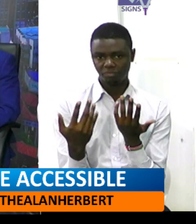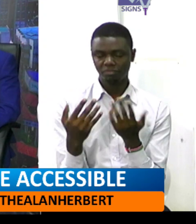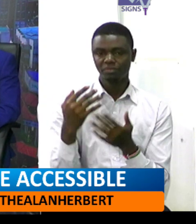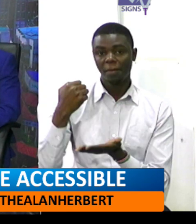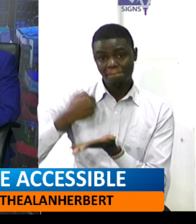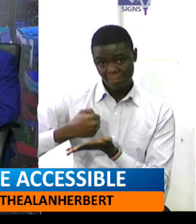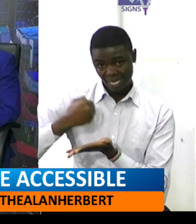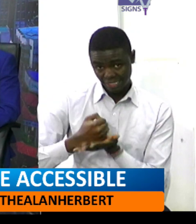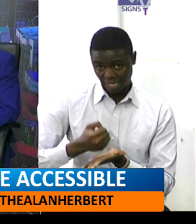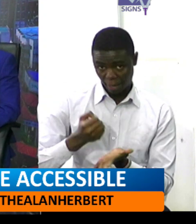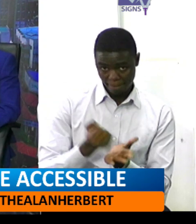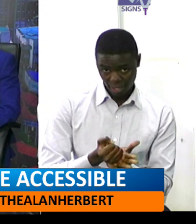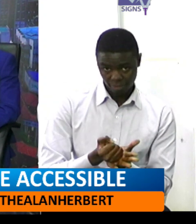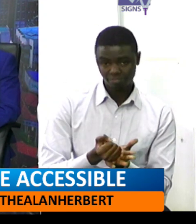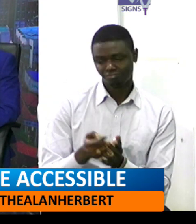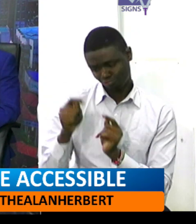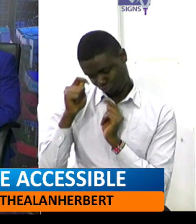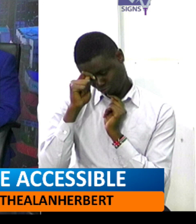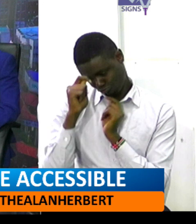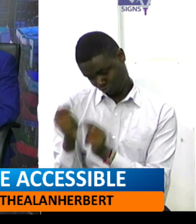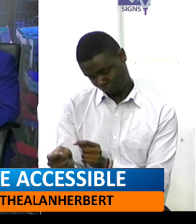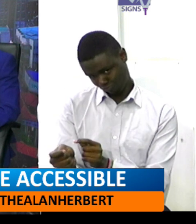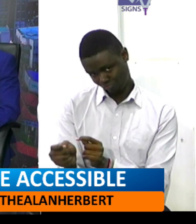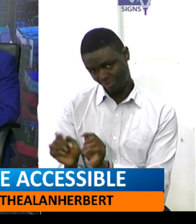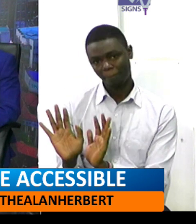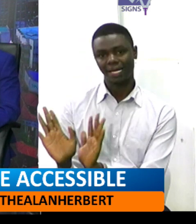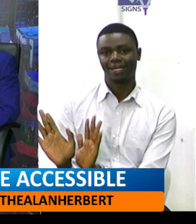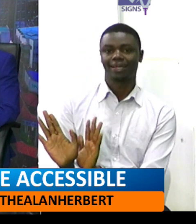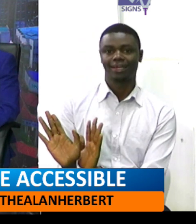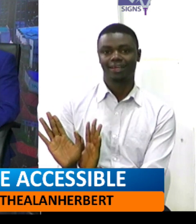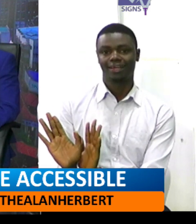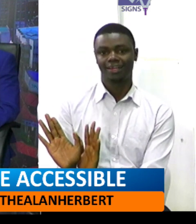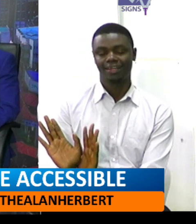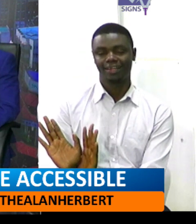mitishamba, of course, exists, and much respect to mitishamba. Yeah. And I